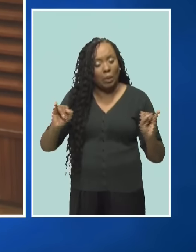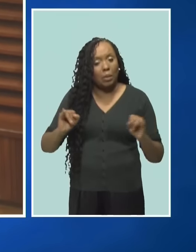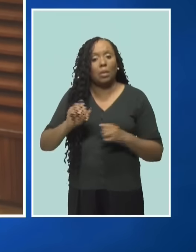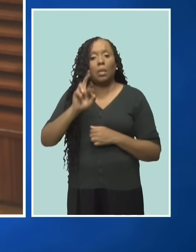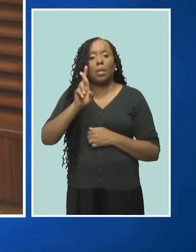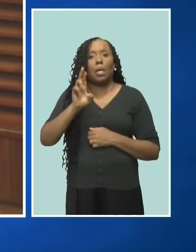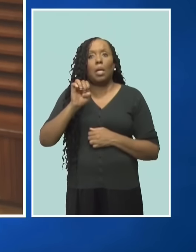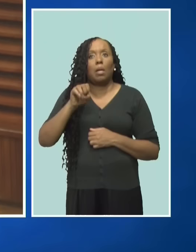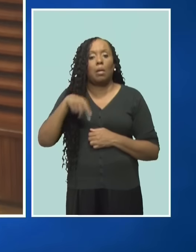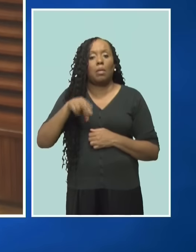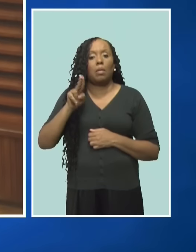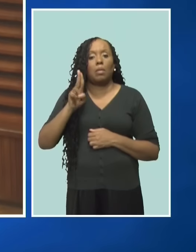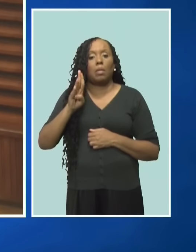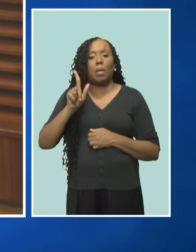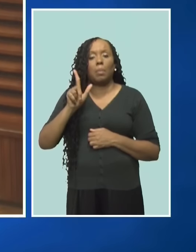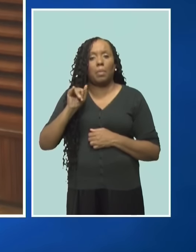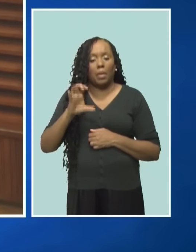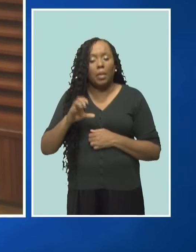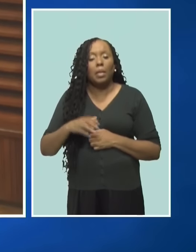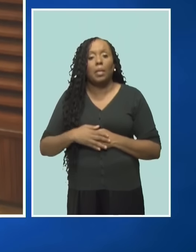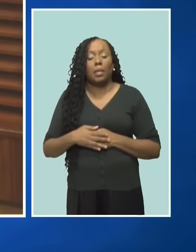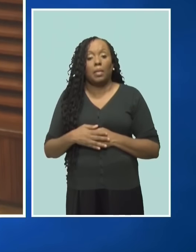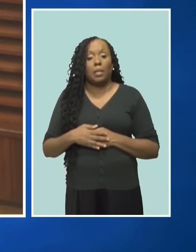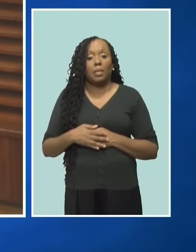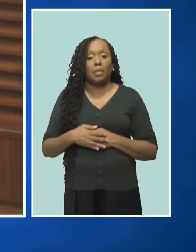transitioned from a constitutional monarchy onto